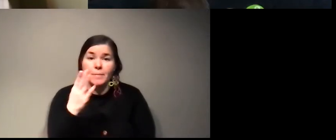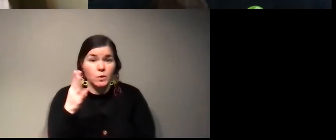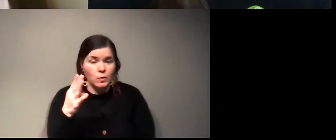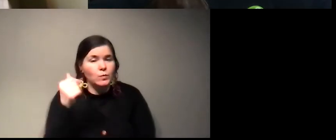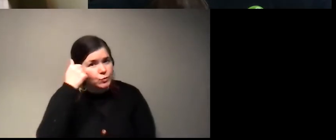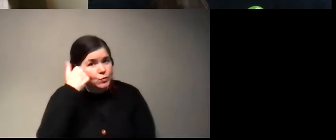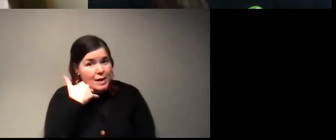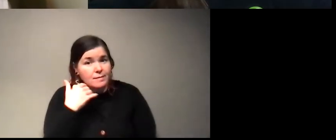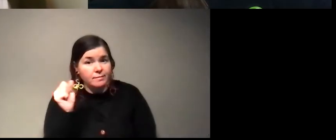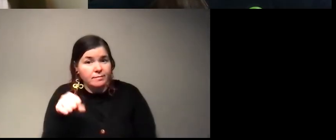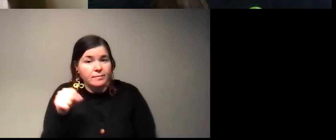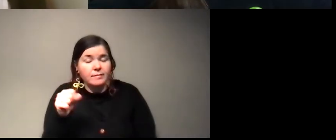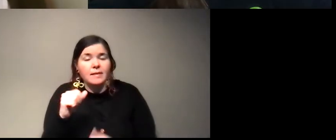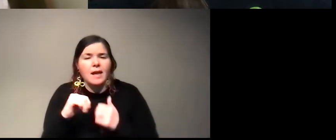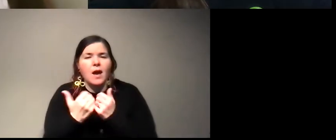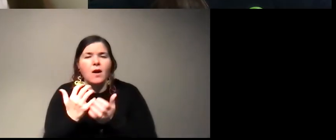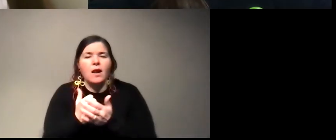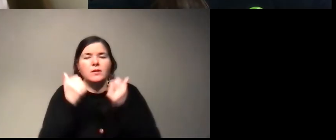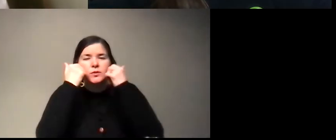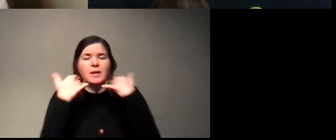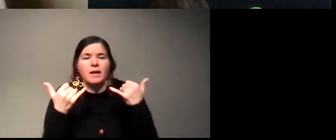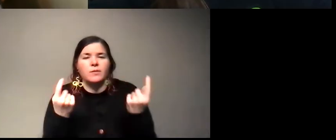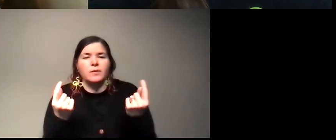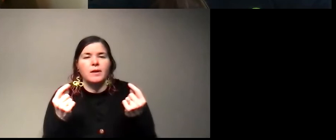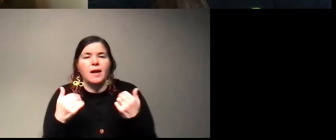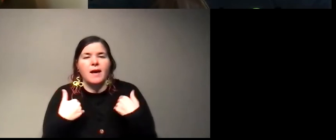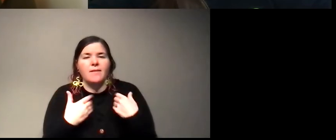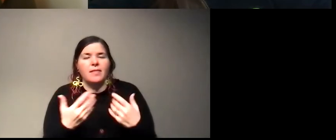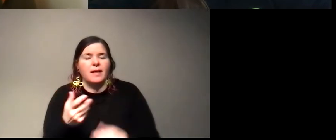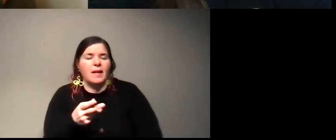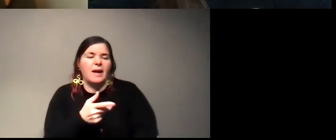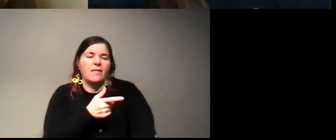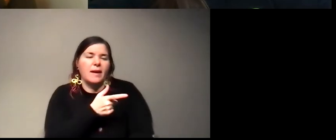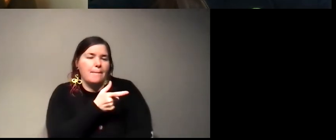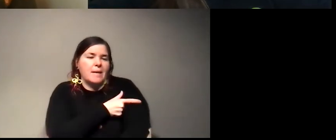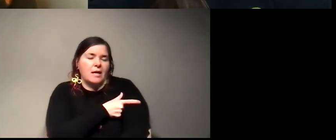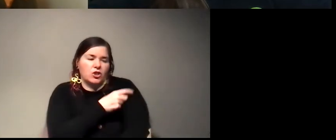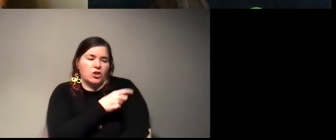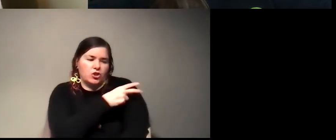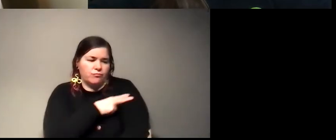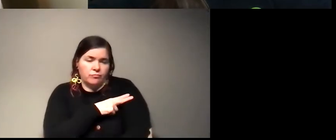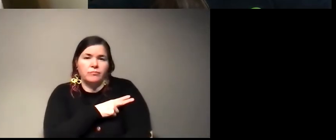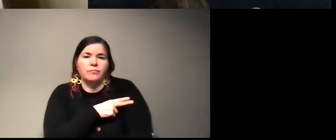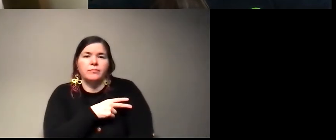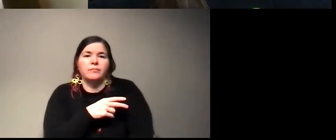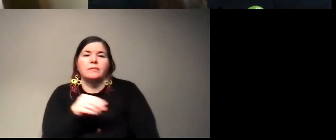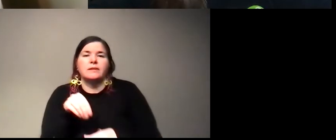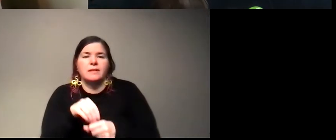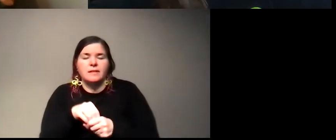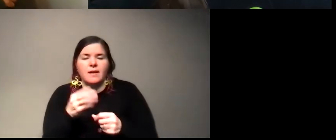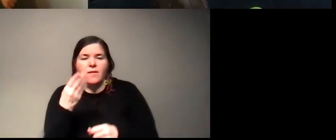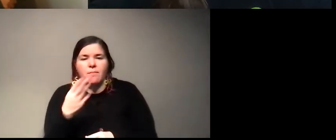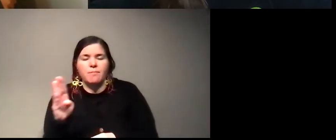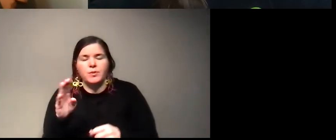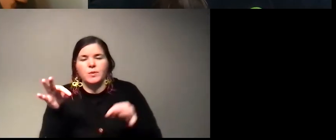So how they collect for sweat now is they have a little device, like a patch that you wear. And in the patch has this blue dye that